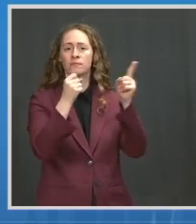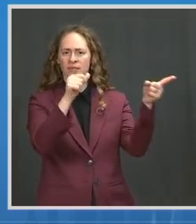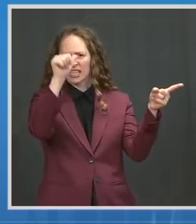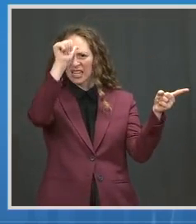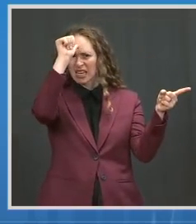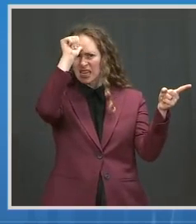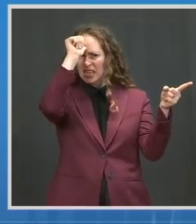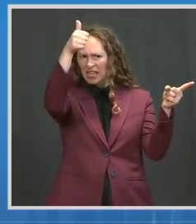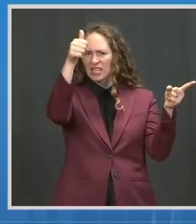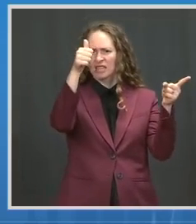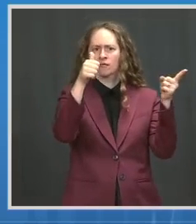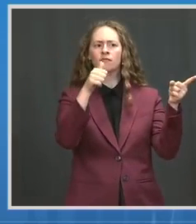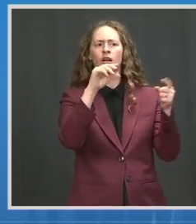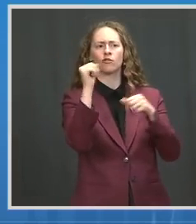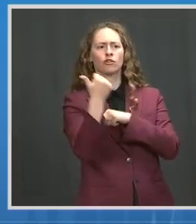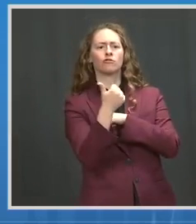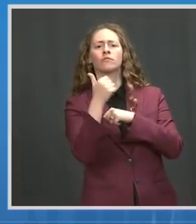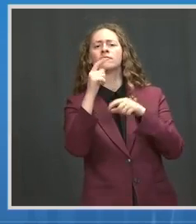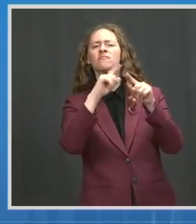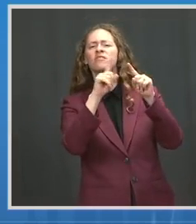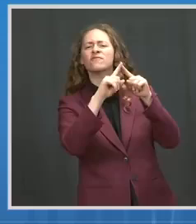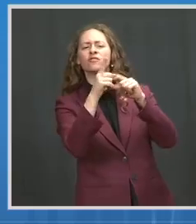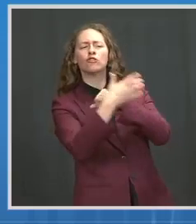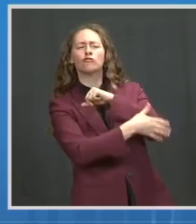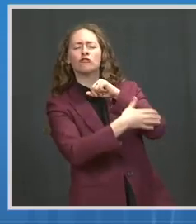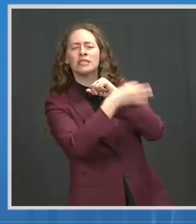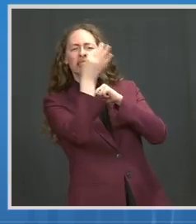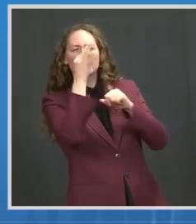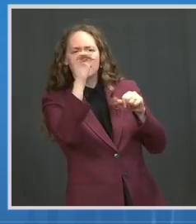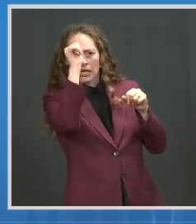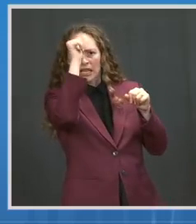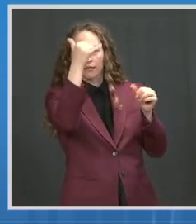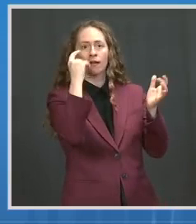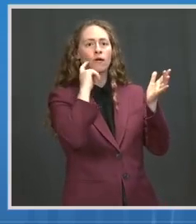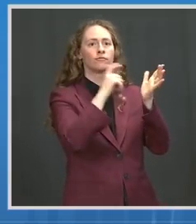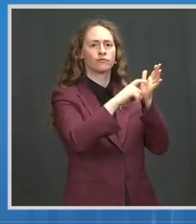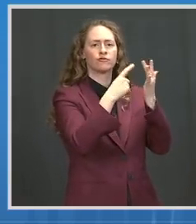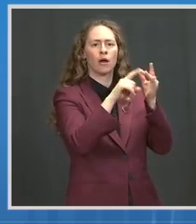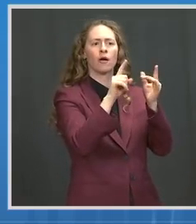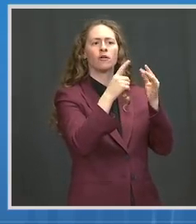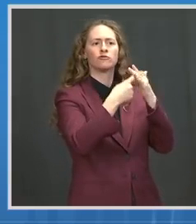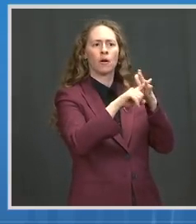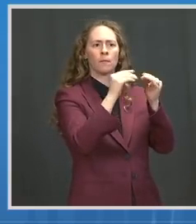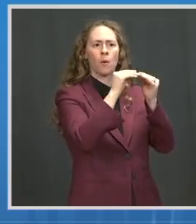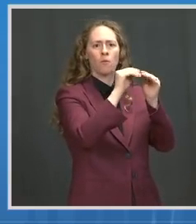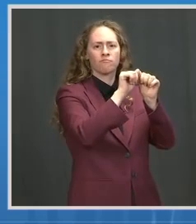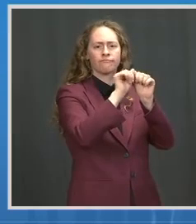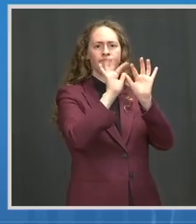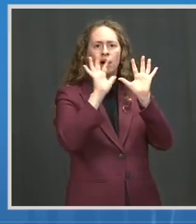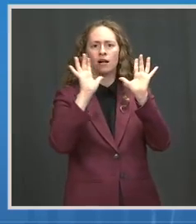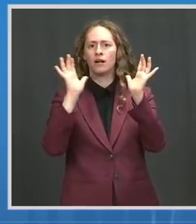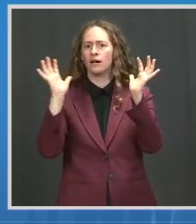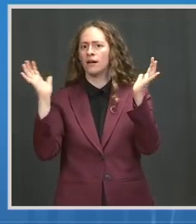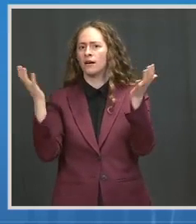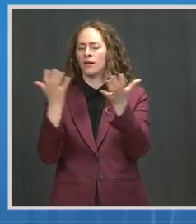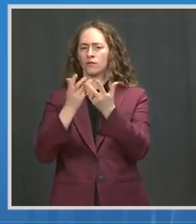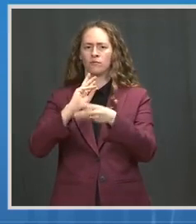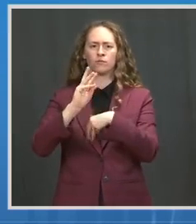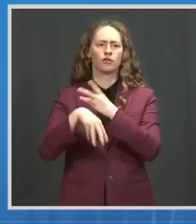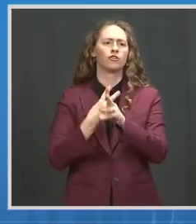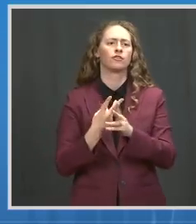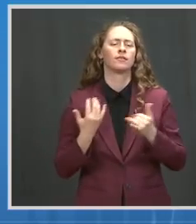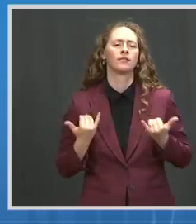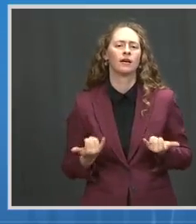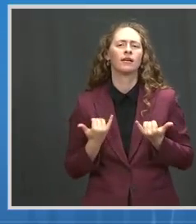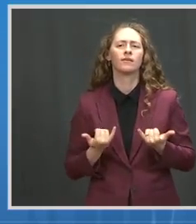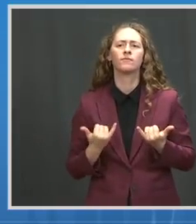India, but now has spread throughout other elements and other areas of the world. Next slide. So let's just take a quick look